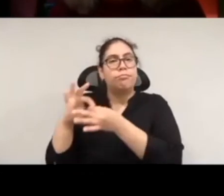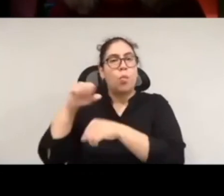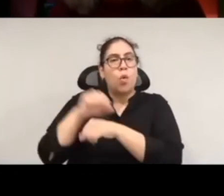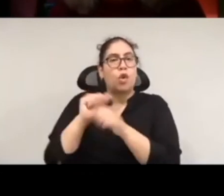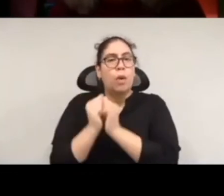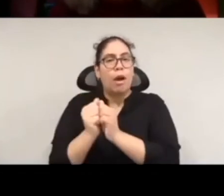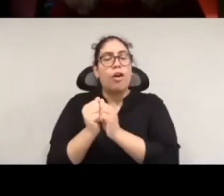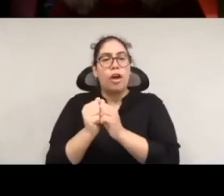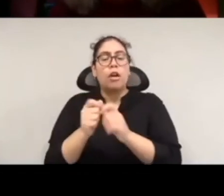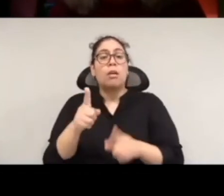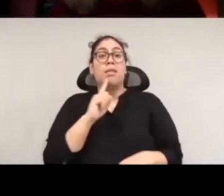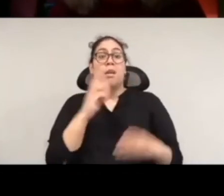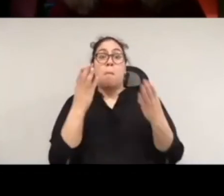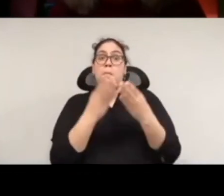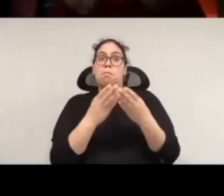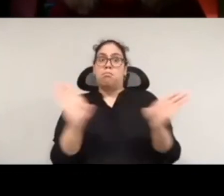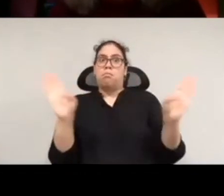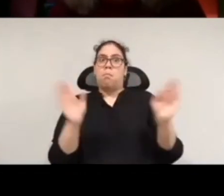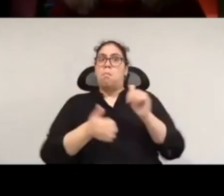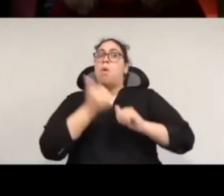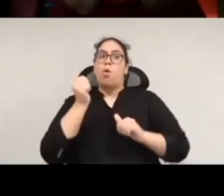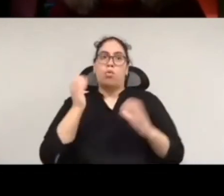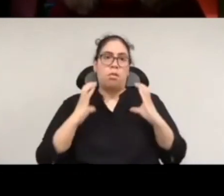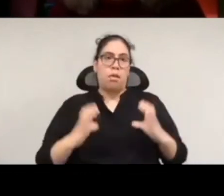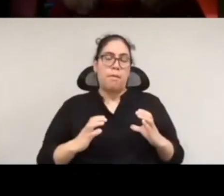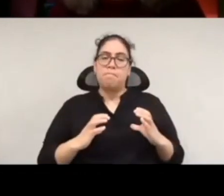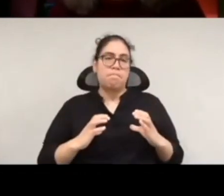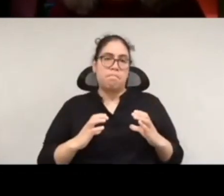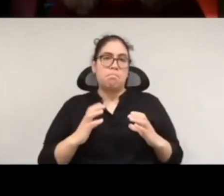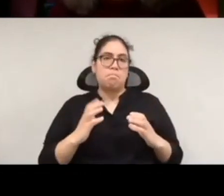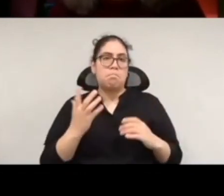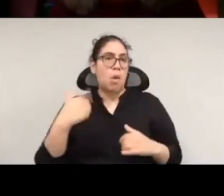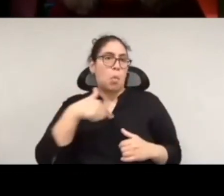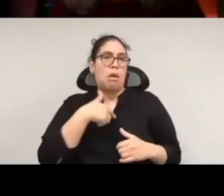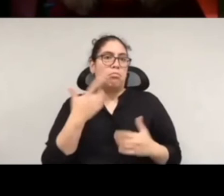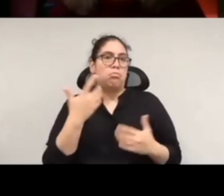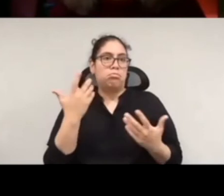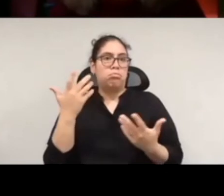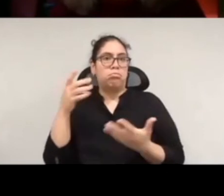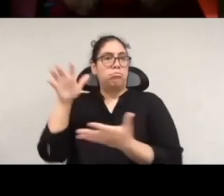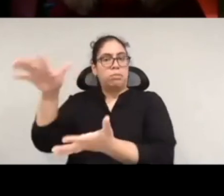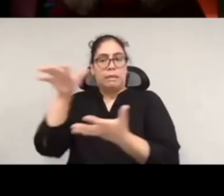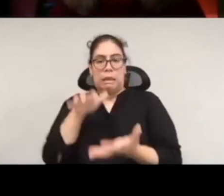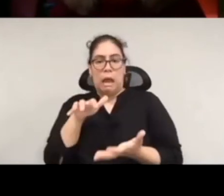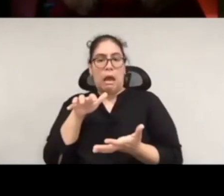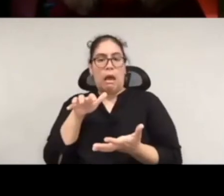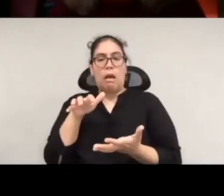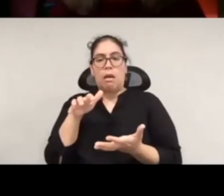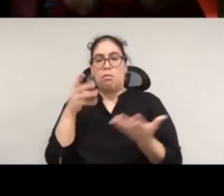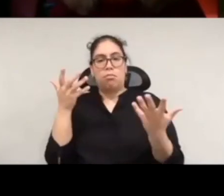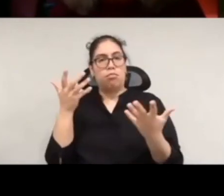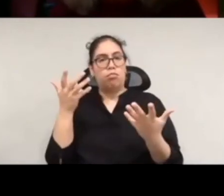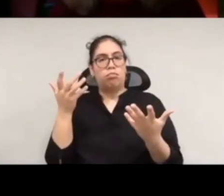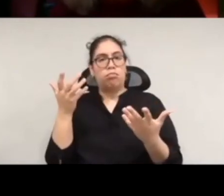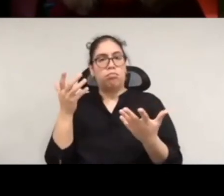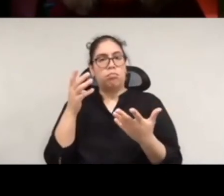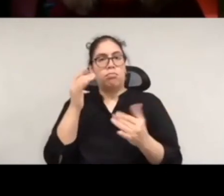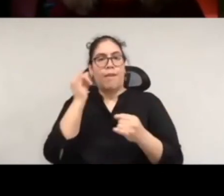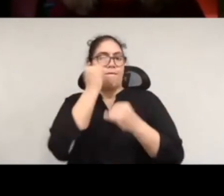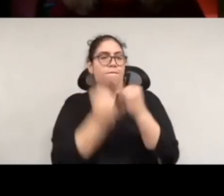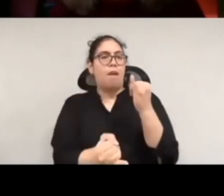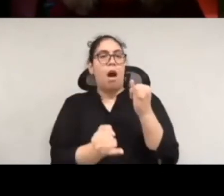of the projects we do, most of the clients we work with, we get the locked cut or the final cut.